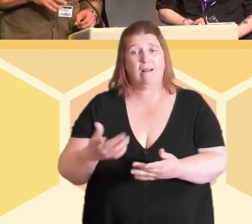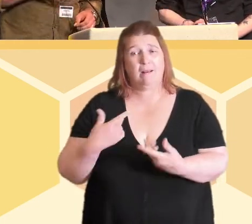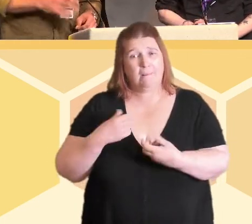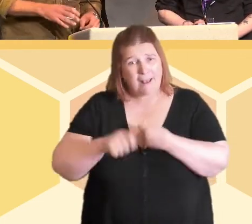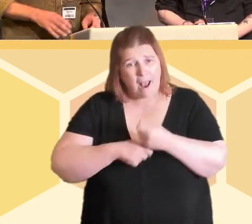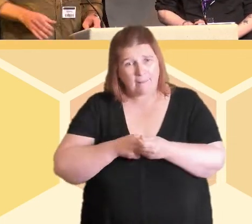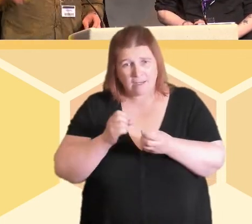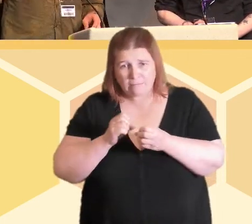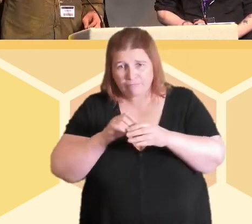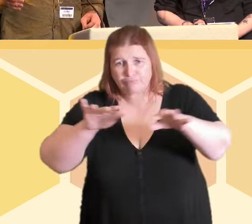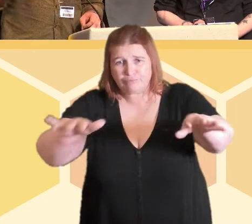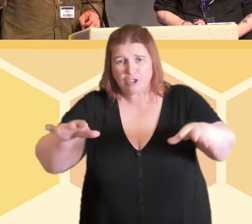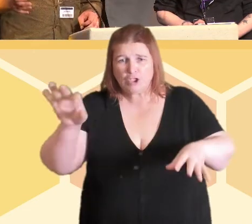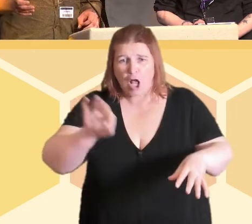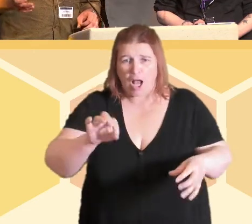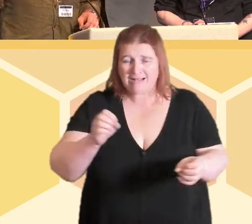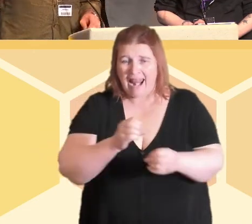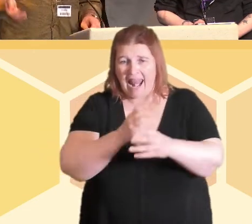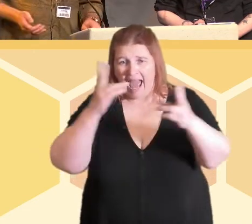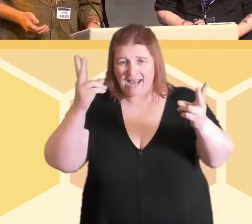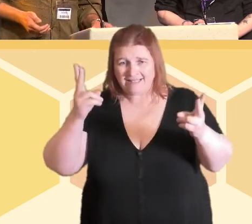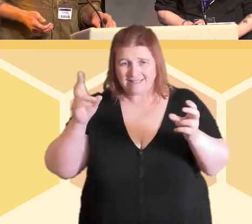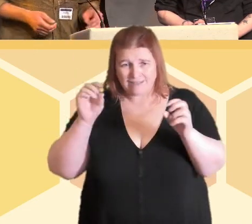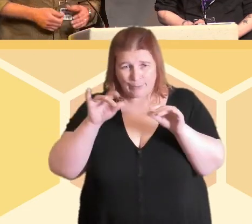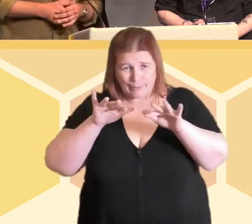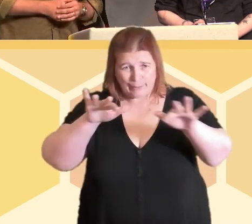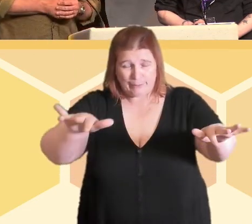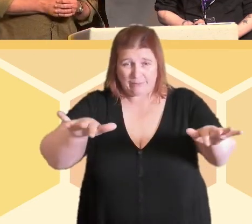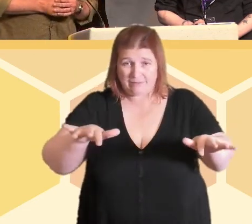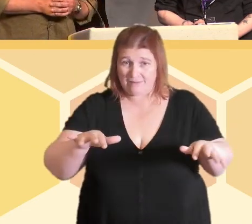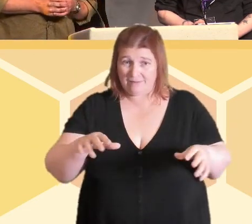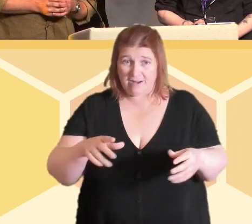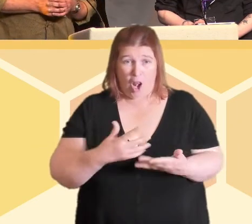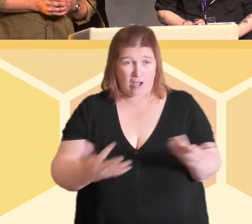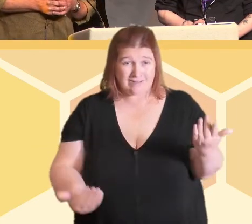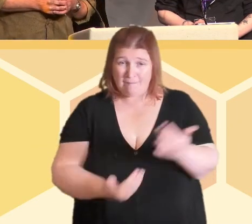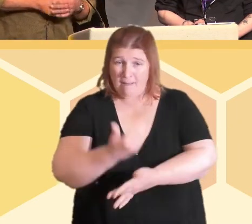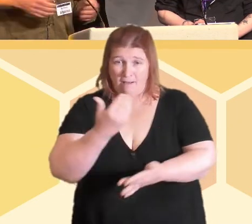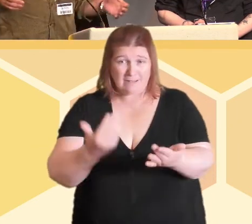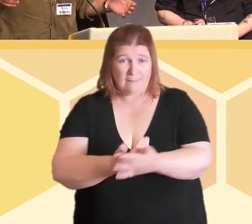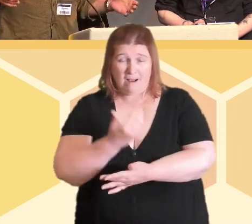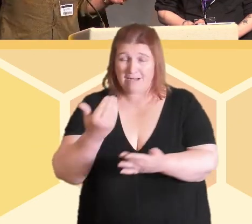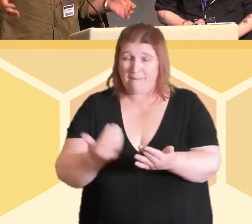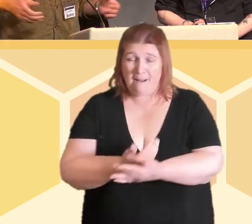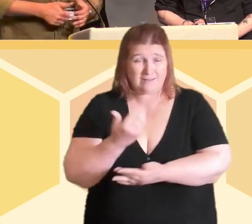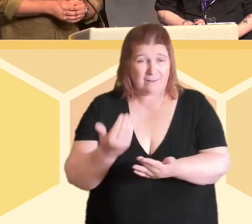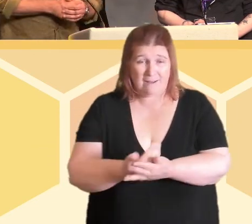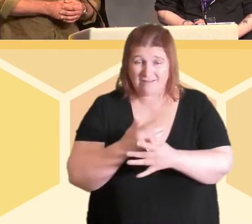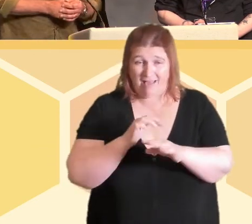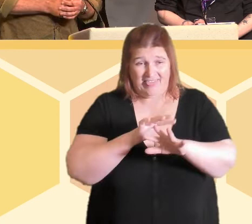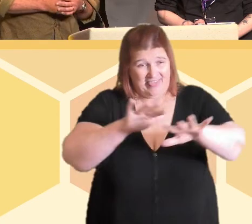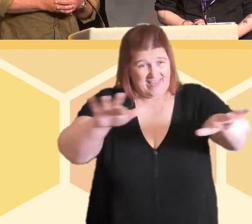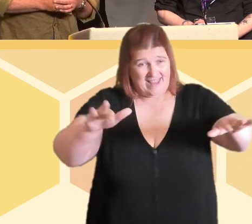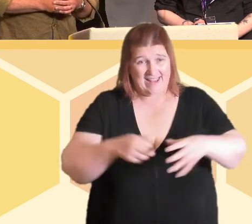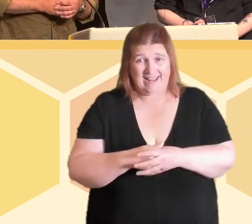world that is a catalyst for so many contemporary issues. There have been links